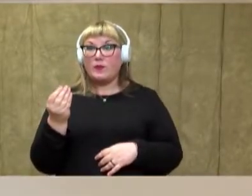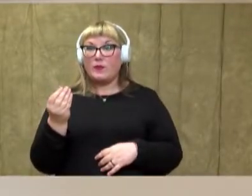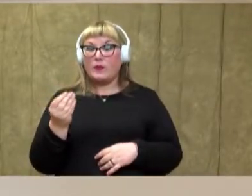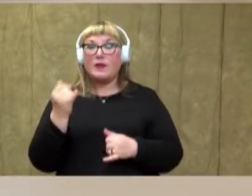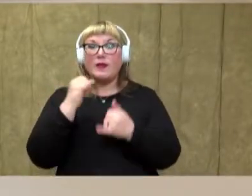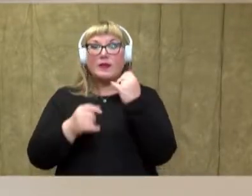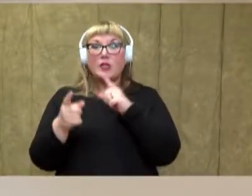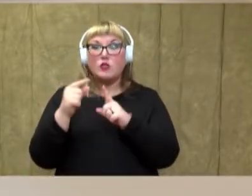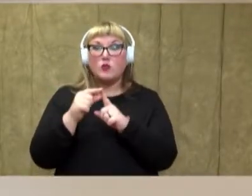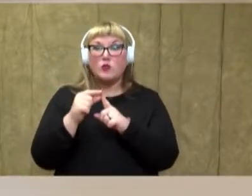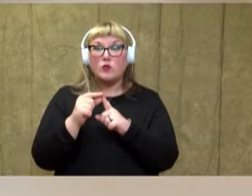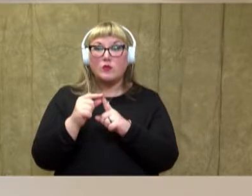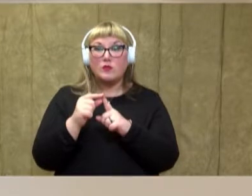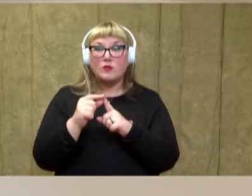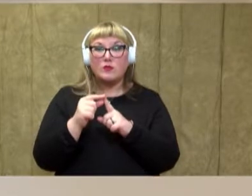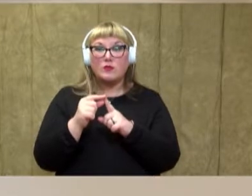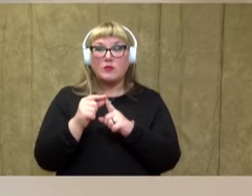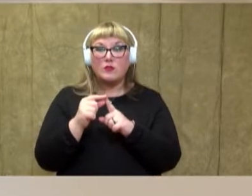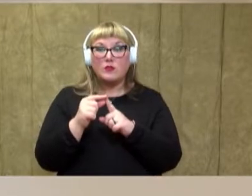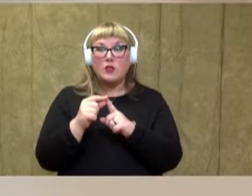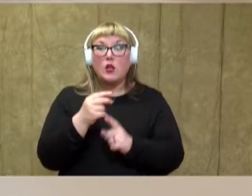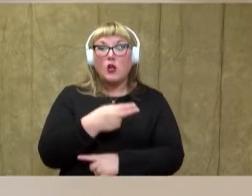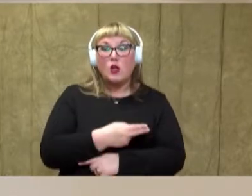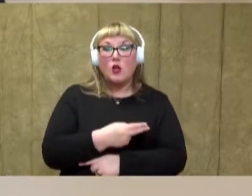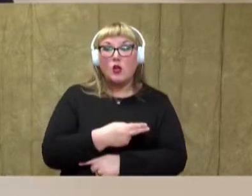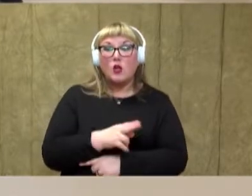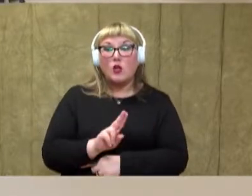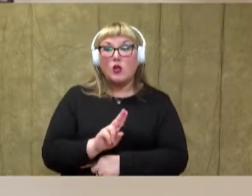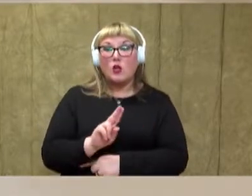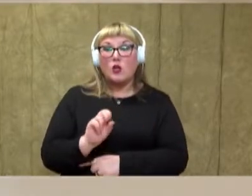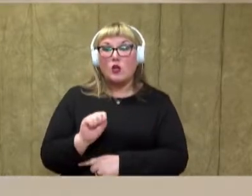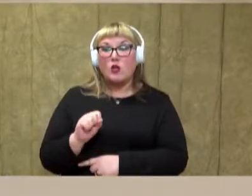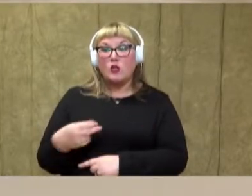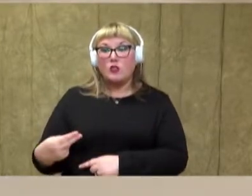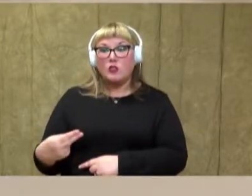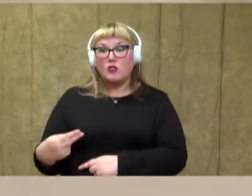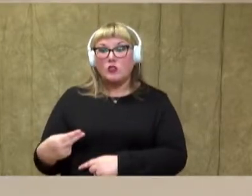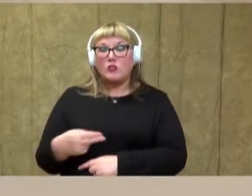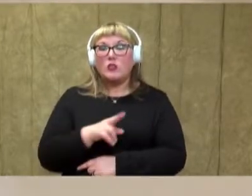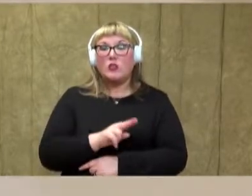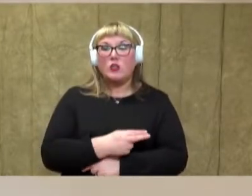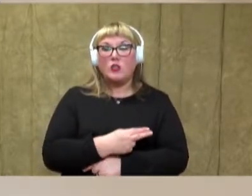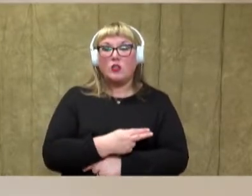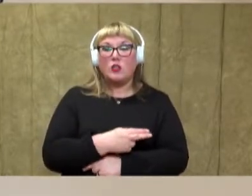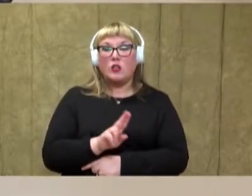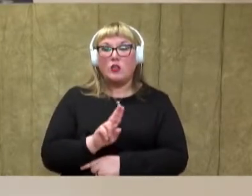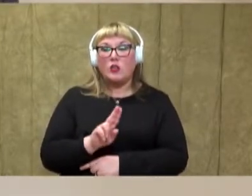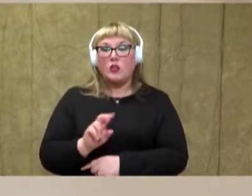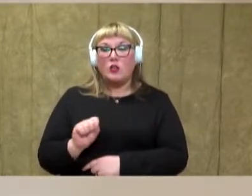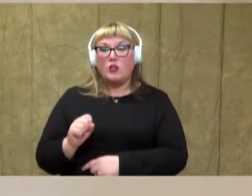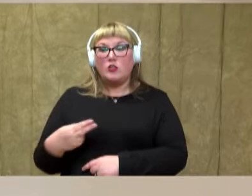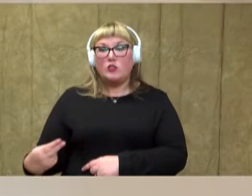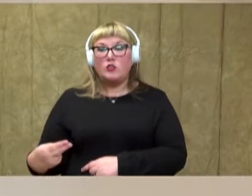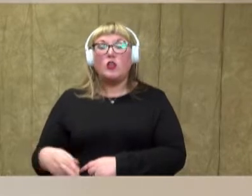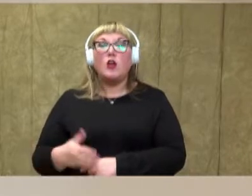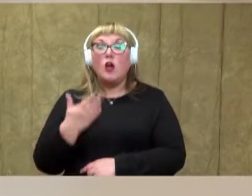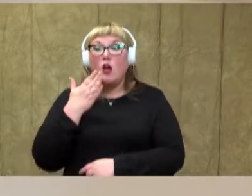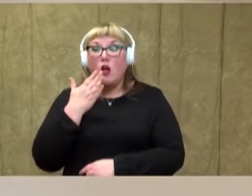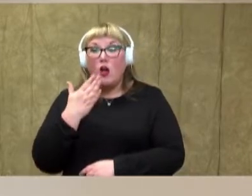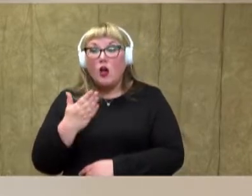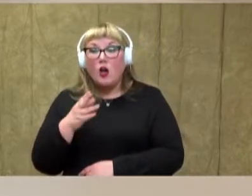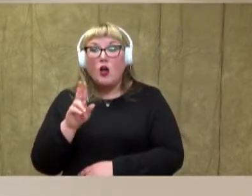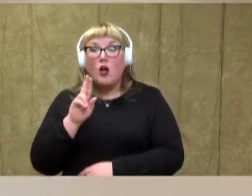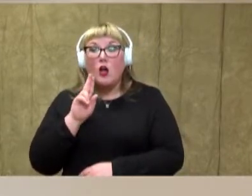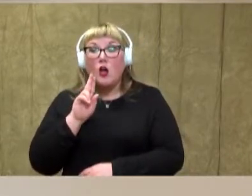Our last word, read it all the way through. You all can do it. This time I want you to read it, look at the word, decode it. If